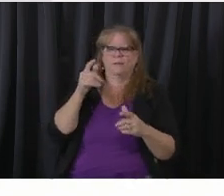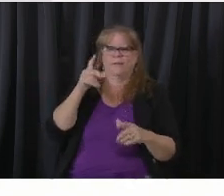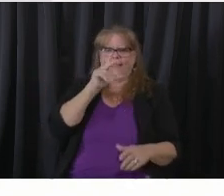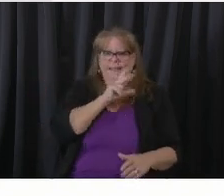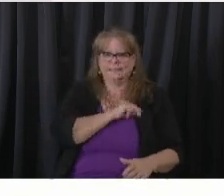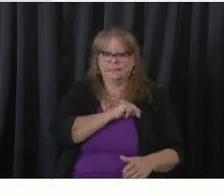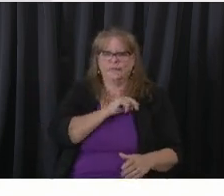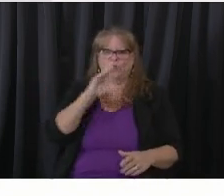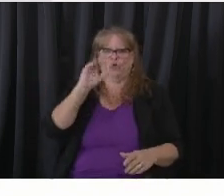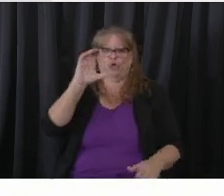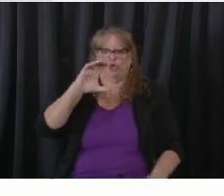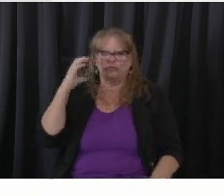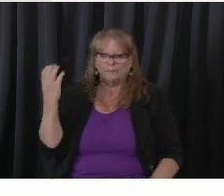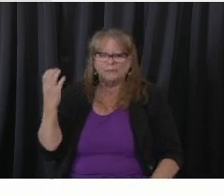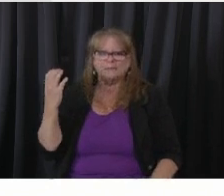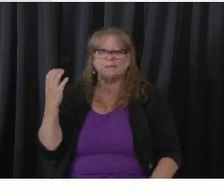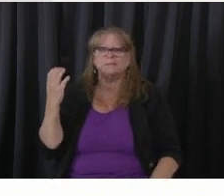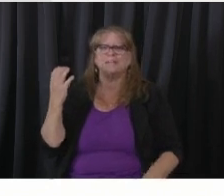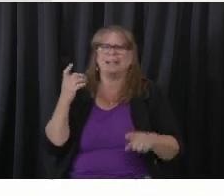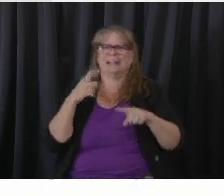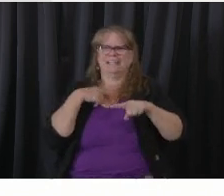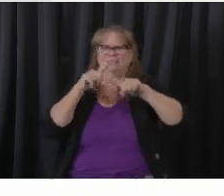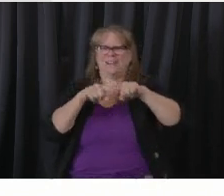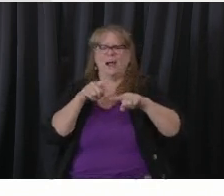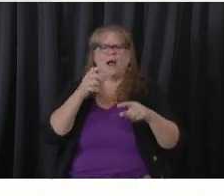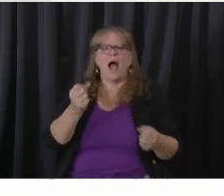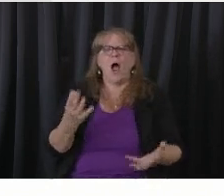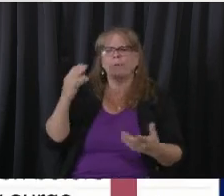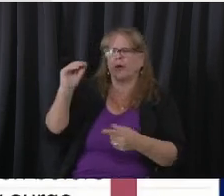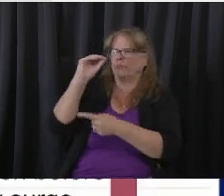we experience here in the state in the next couple of weeks. Next slide.